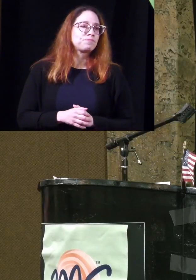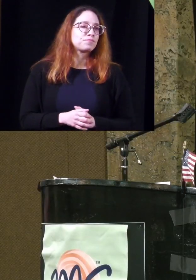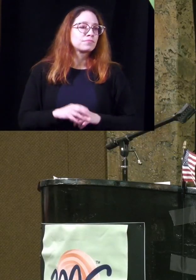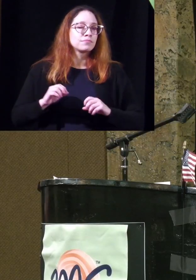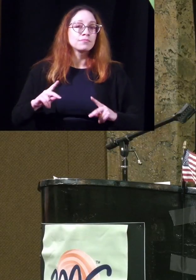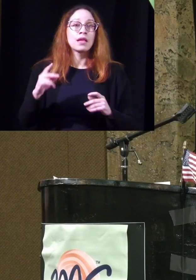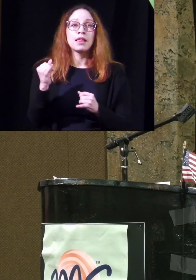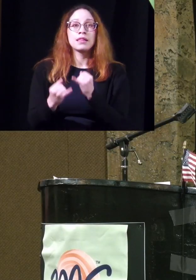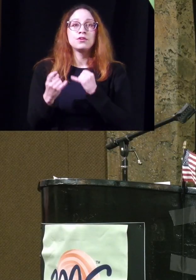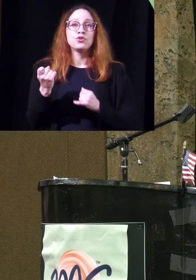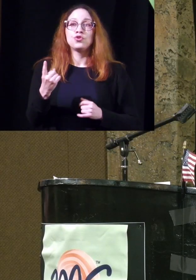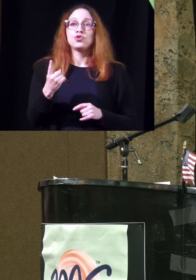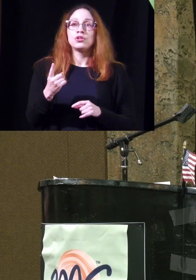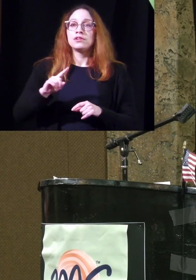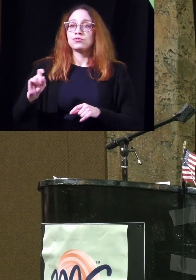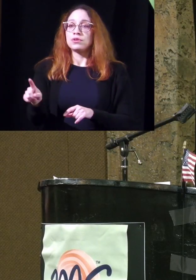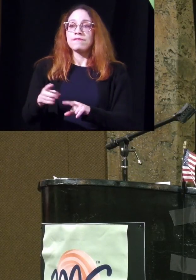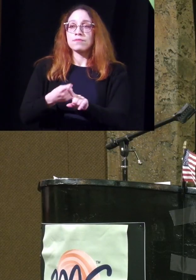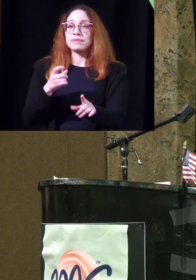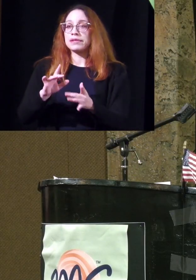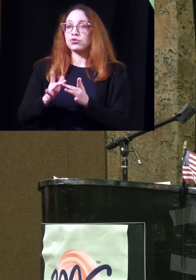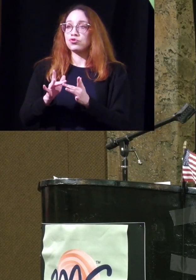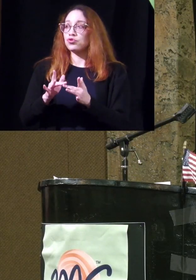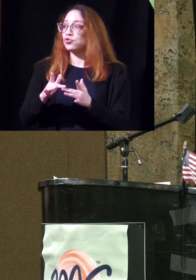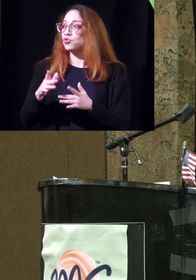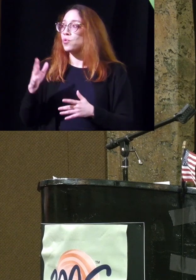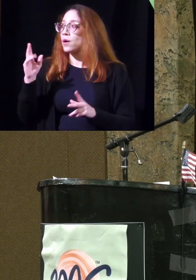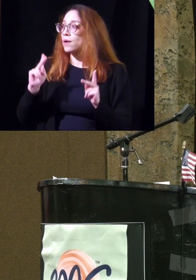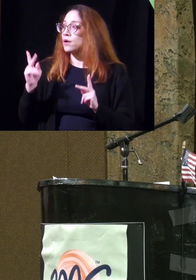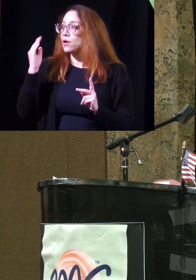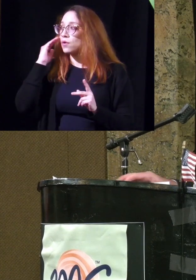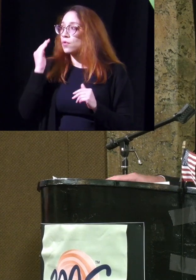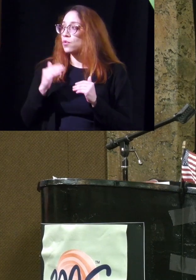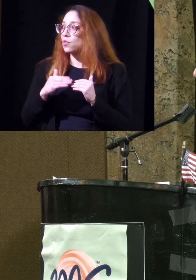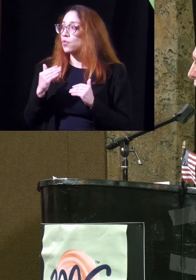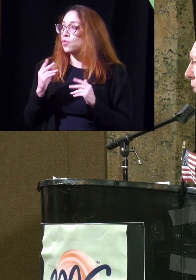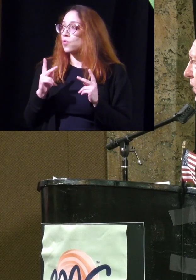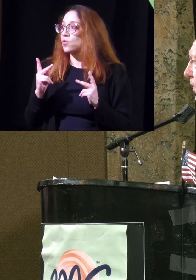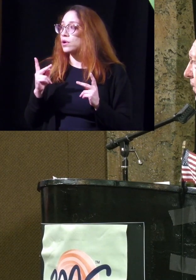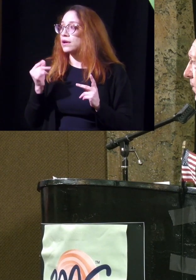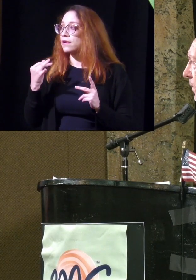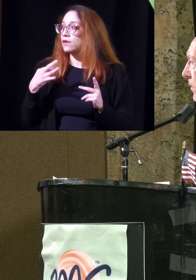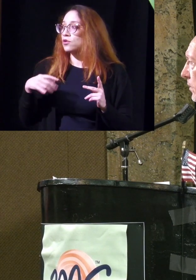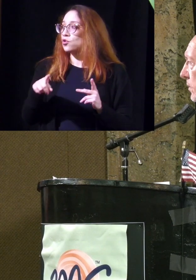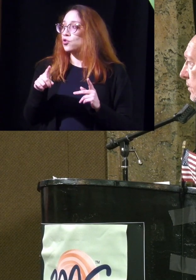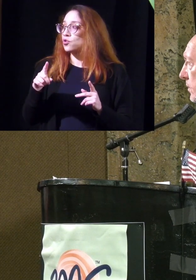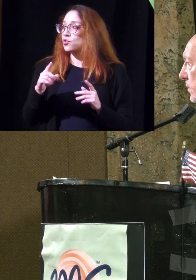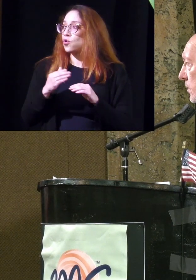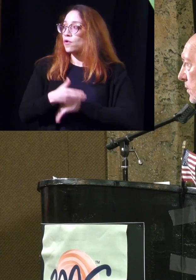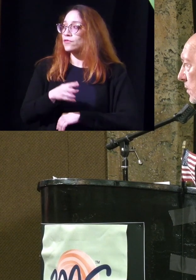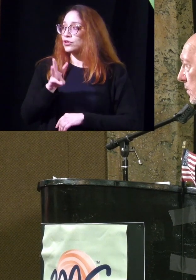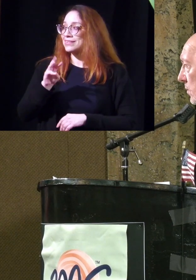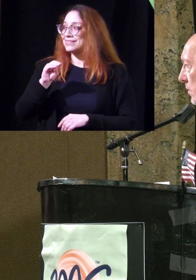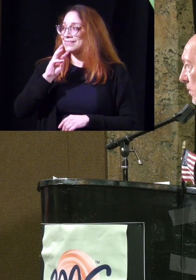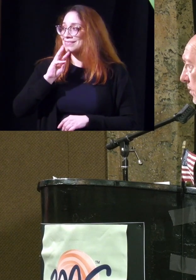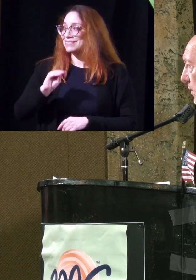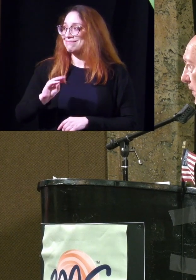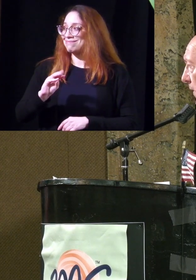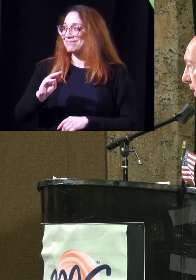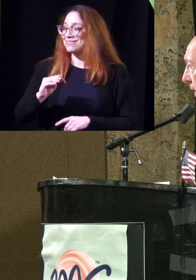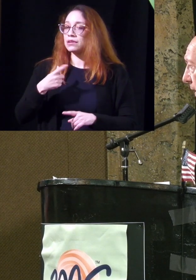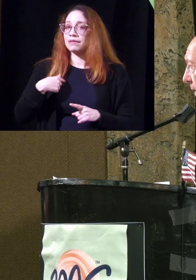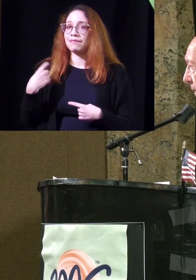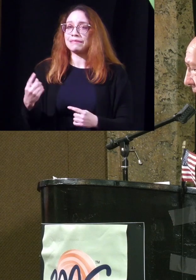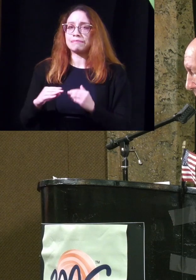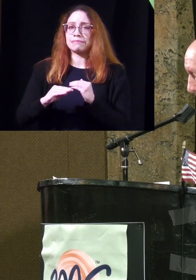All right, last question. It's coming from the internet. People want to know, more than one asked, if they are over 60 and they have been